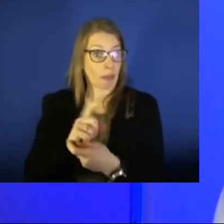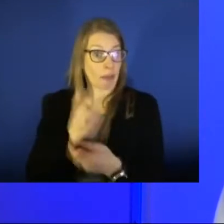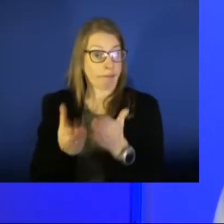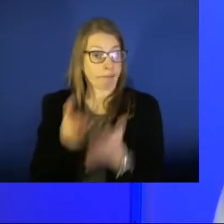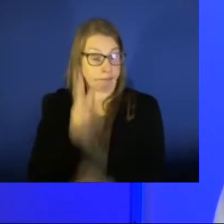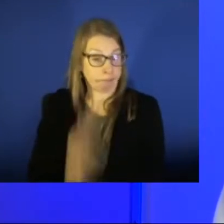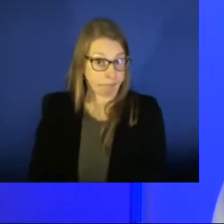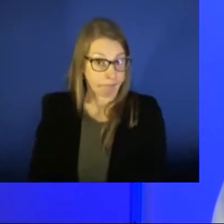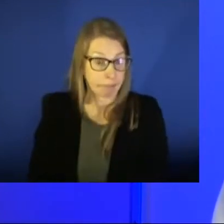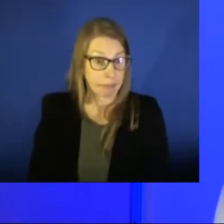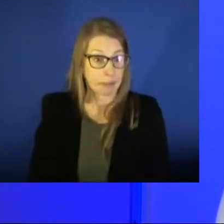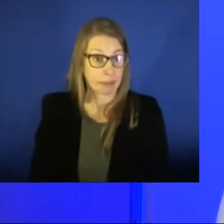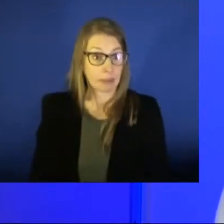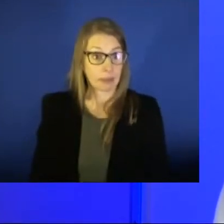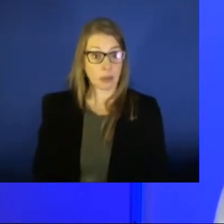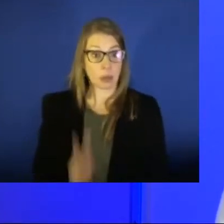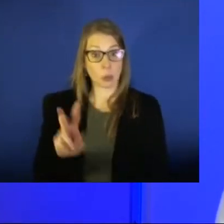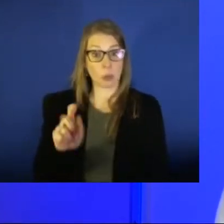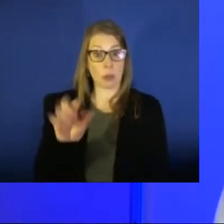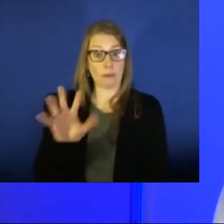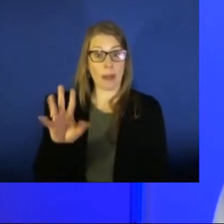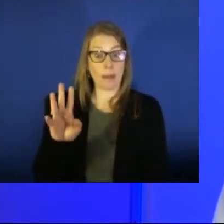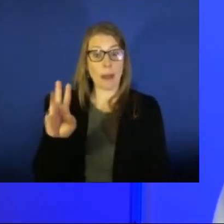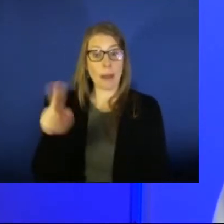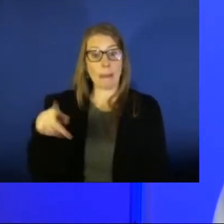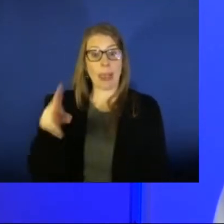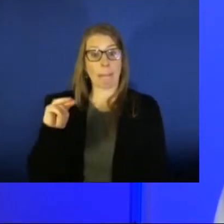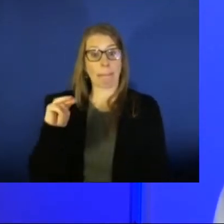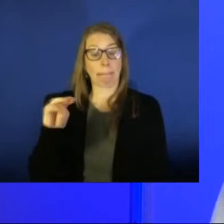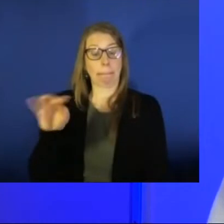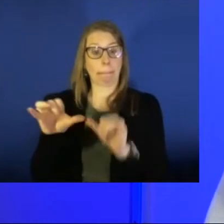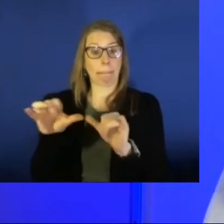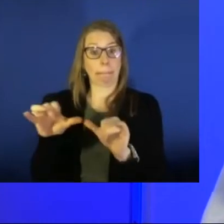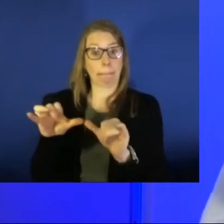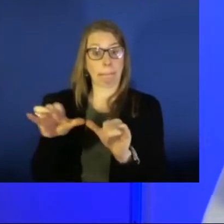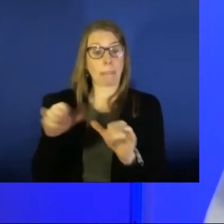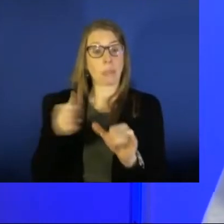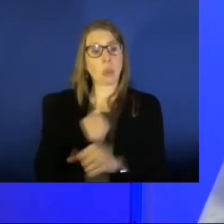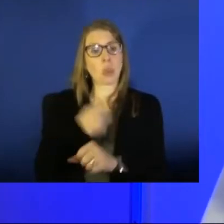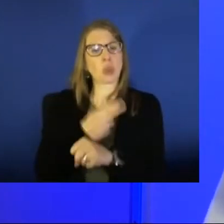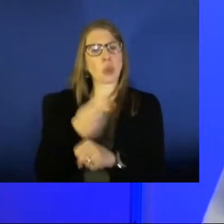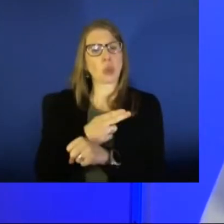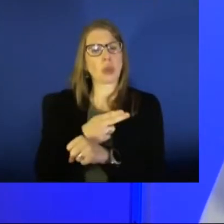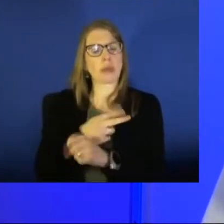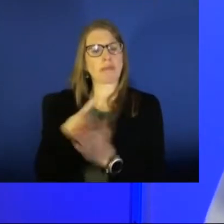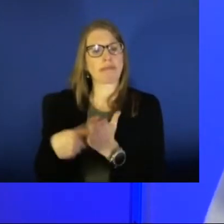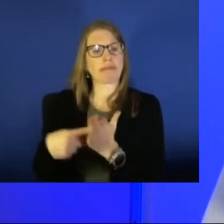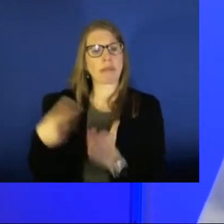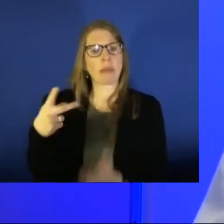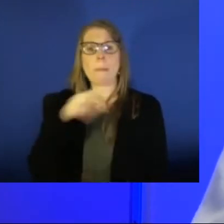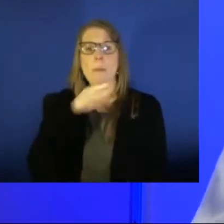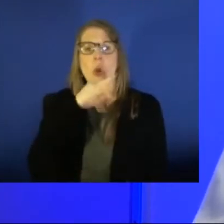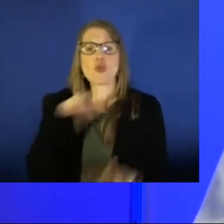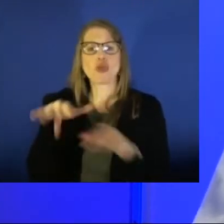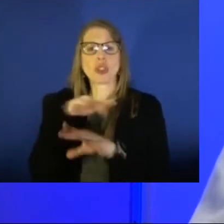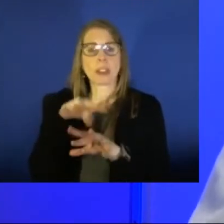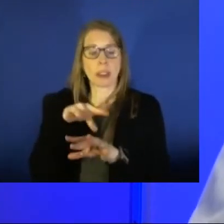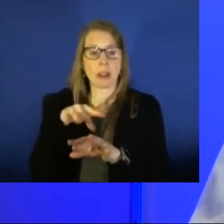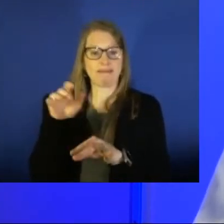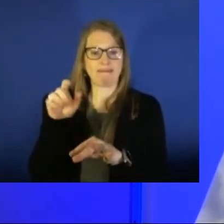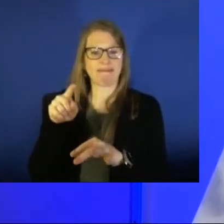Particulate 2.5 PM measurements, which is what we use to talk about pollution, those levels